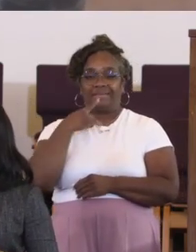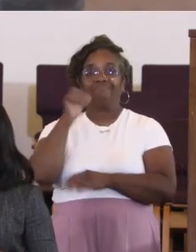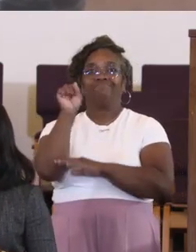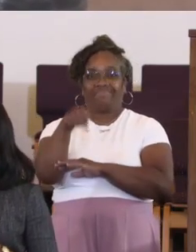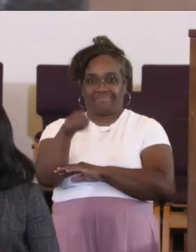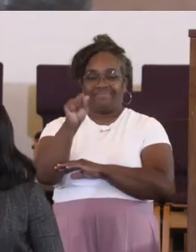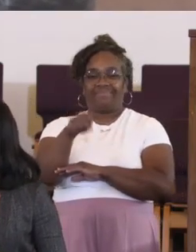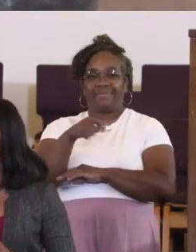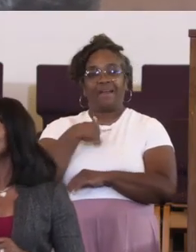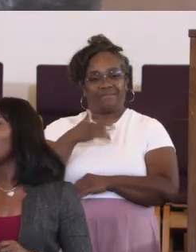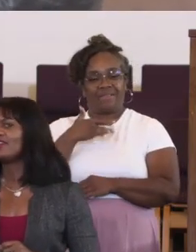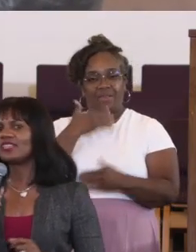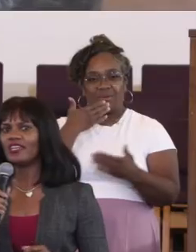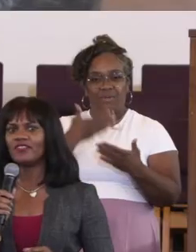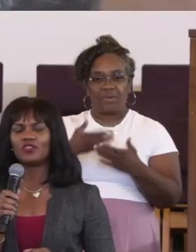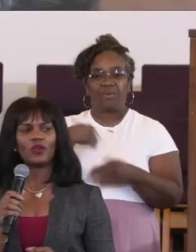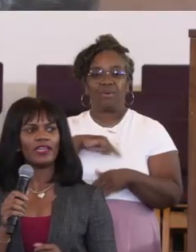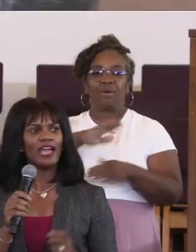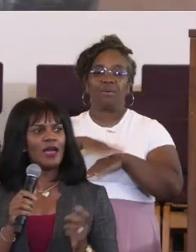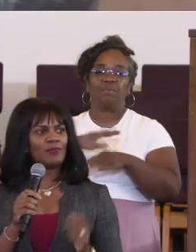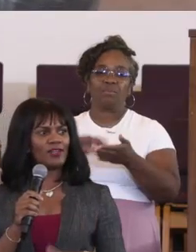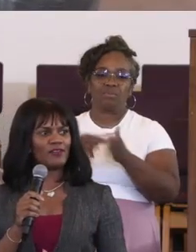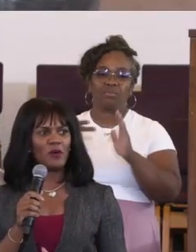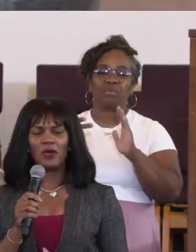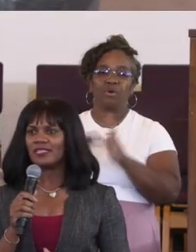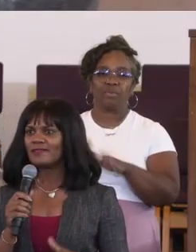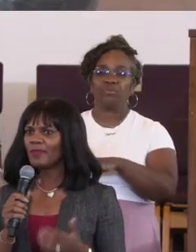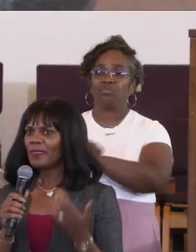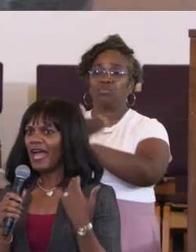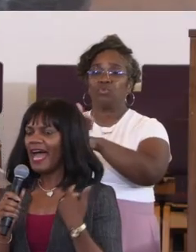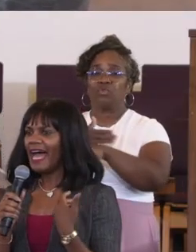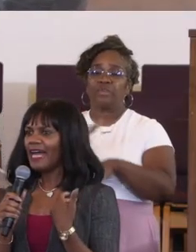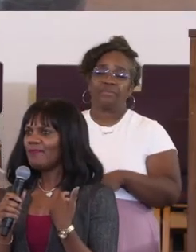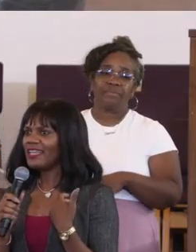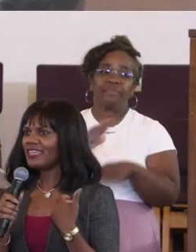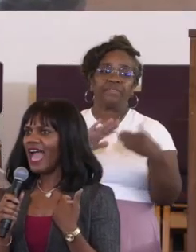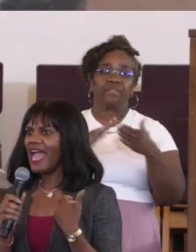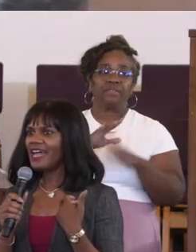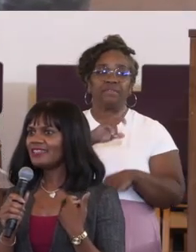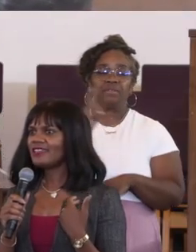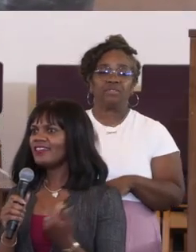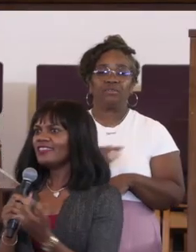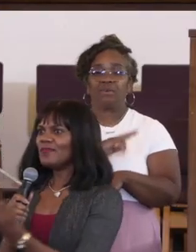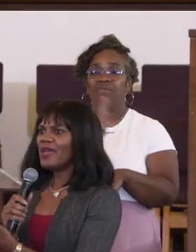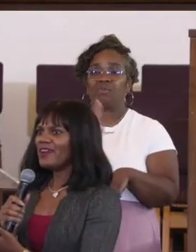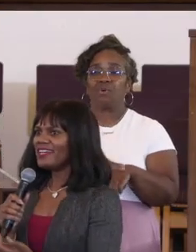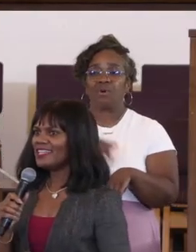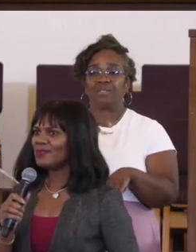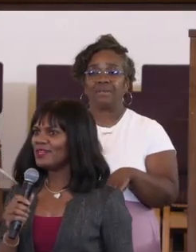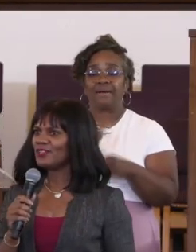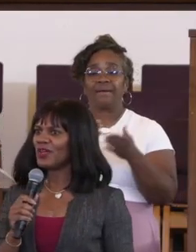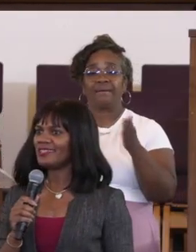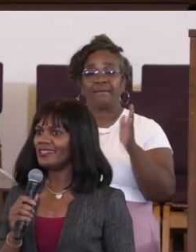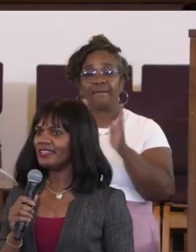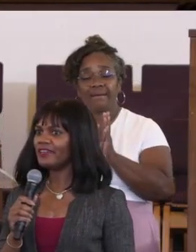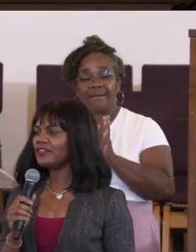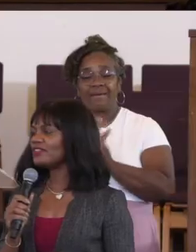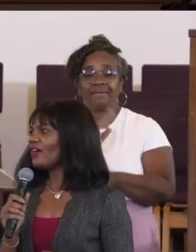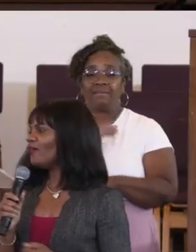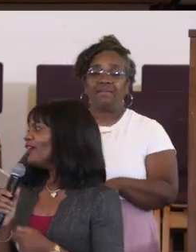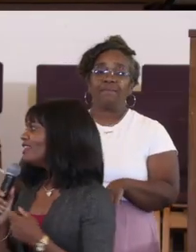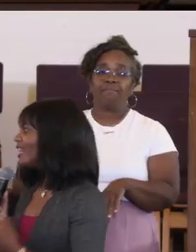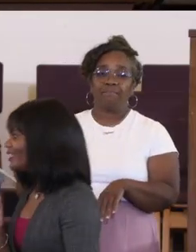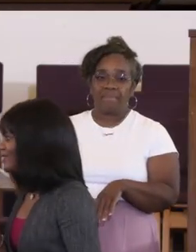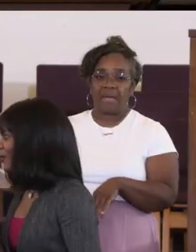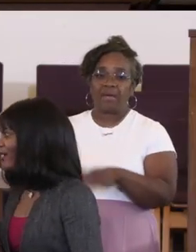about being throughout the entire city of Detroit. But of course, I make the ask, the mayor and his administration deliver.